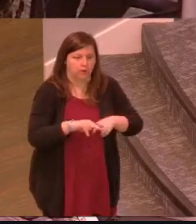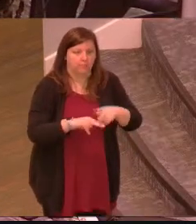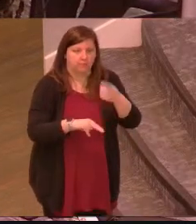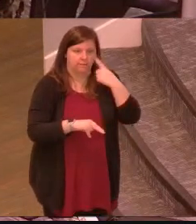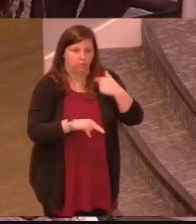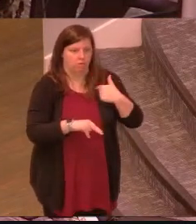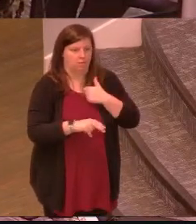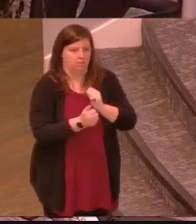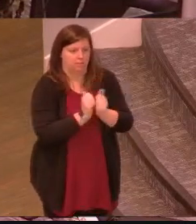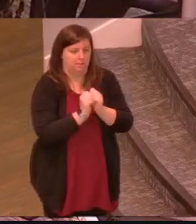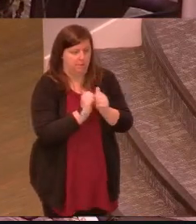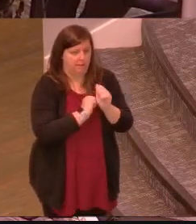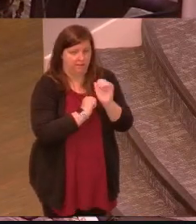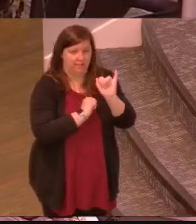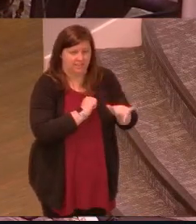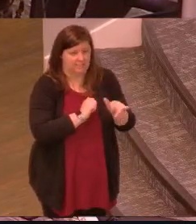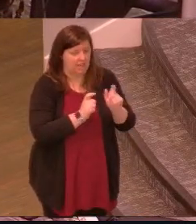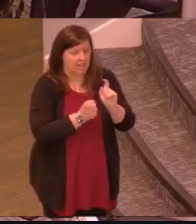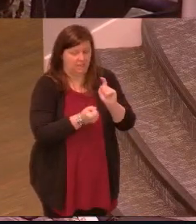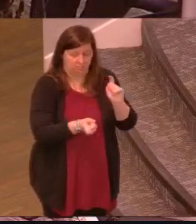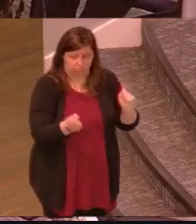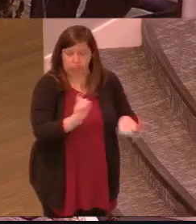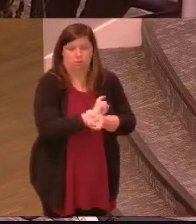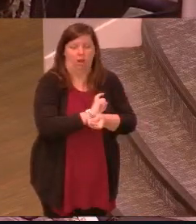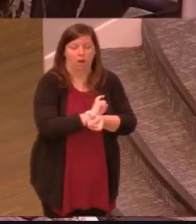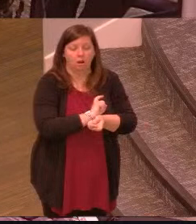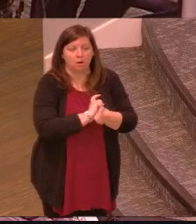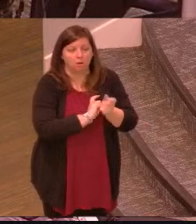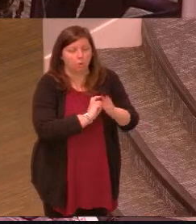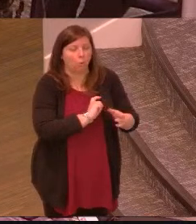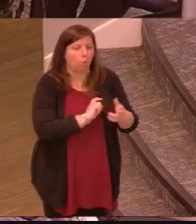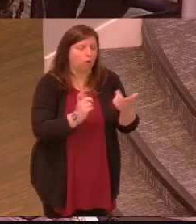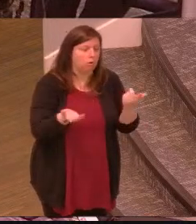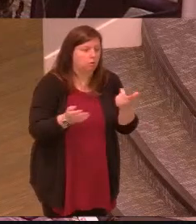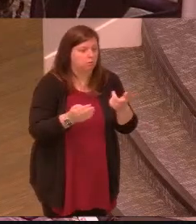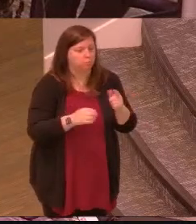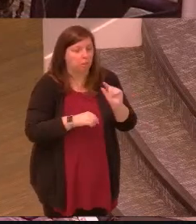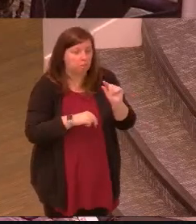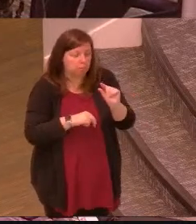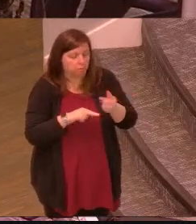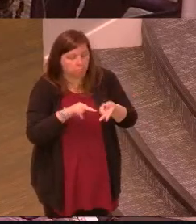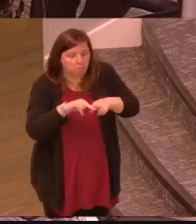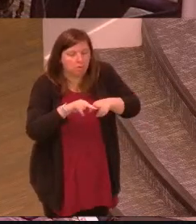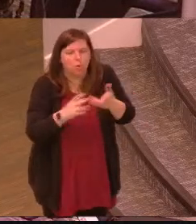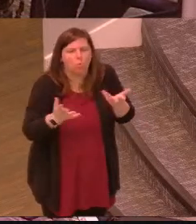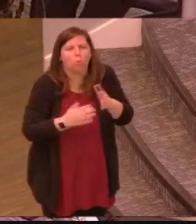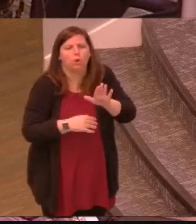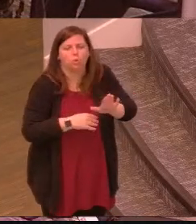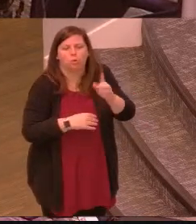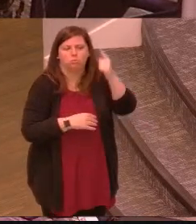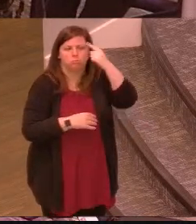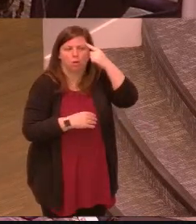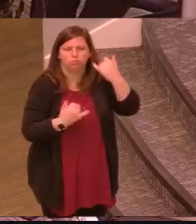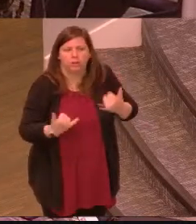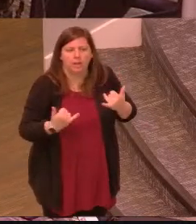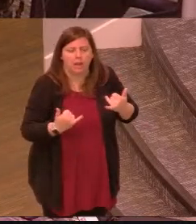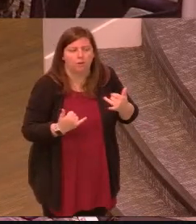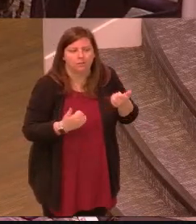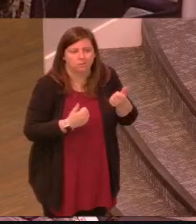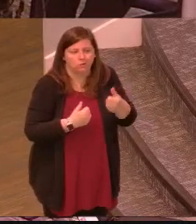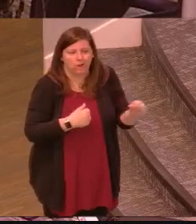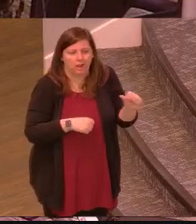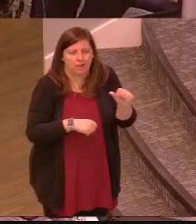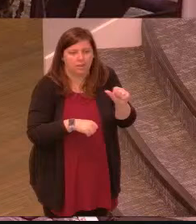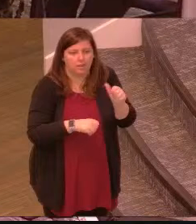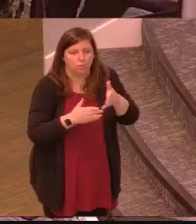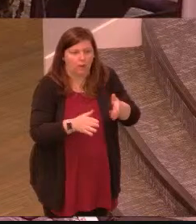big shift? Is there an idea, like what's your thinking around that? Is there a way we could recruit back some of the